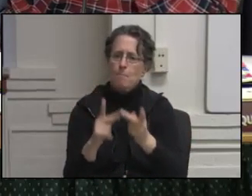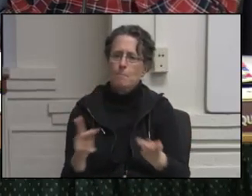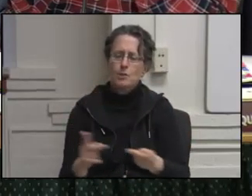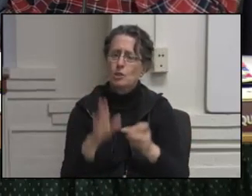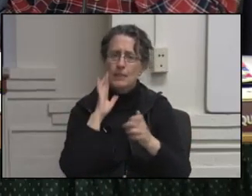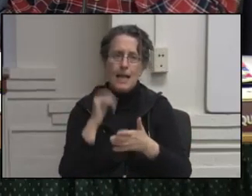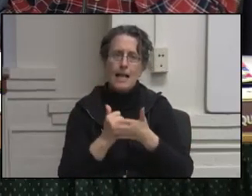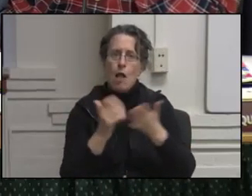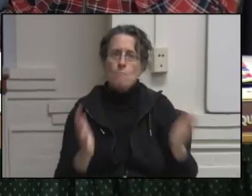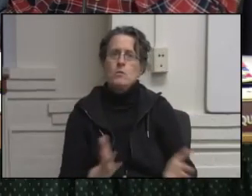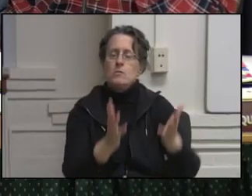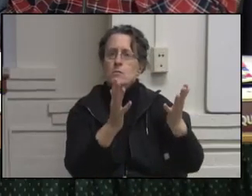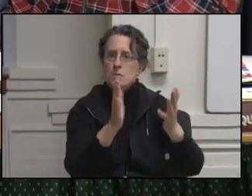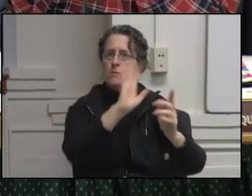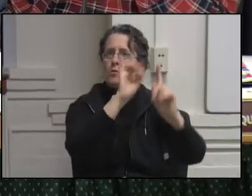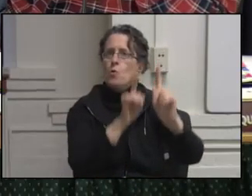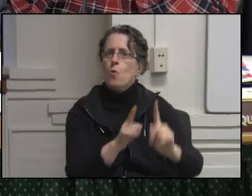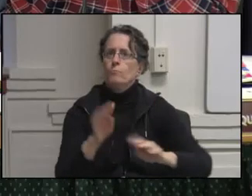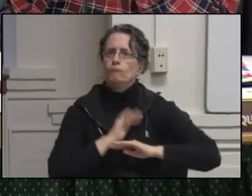goals that we all share.